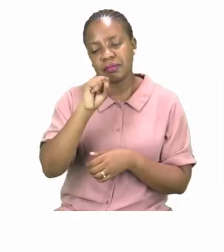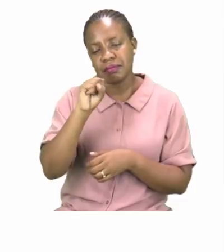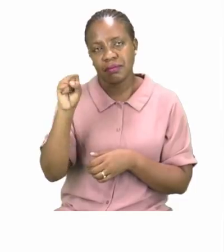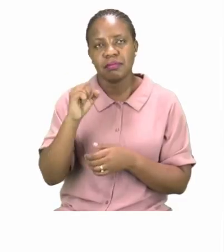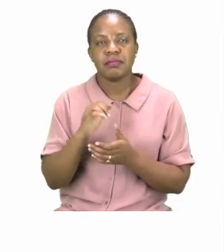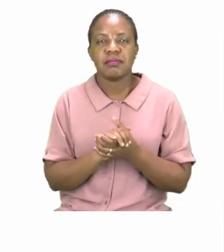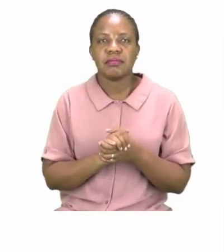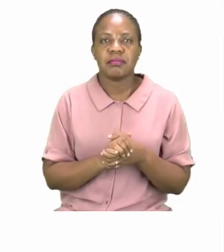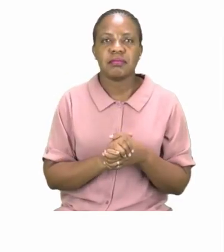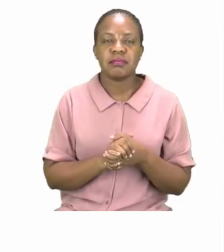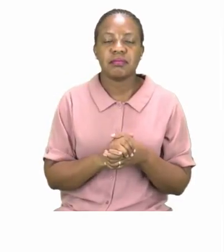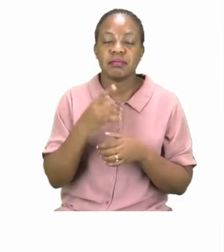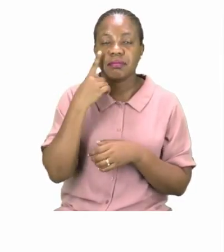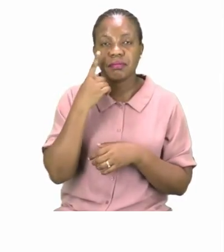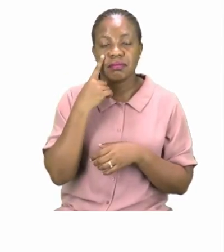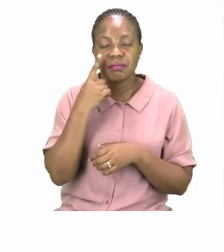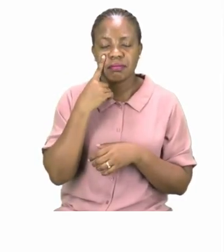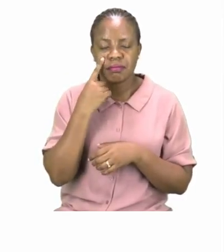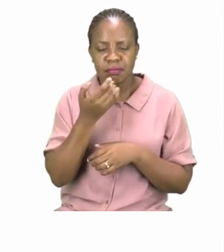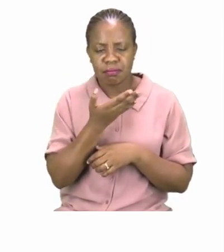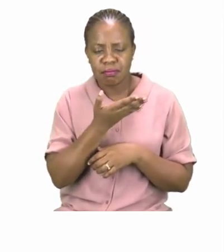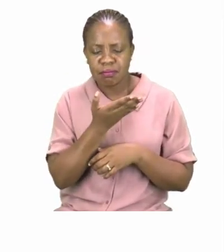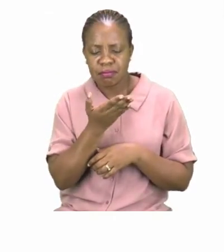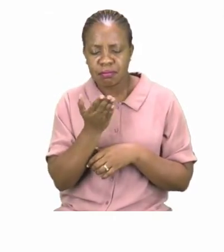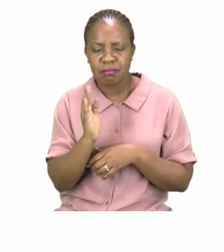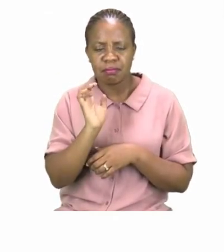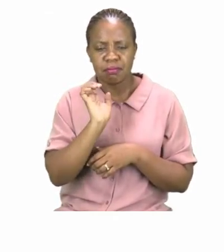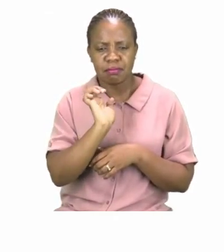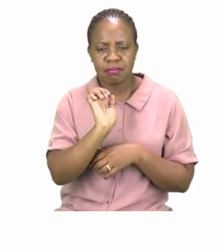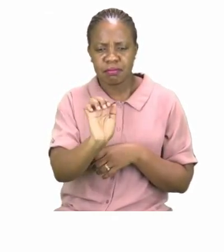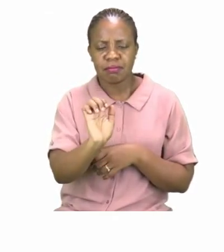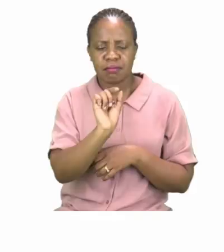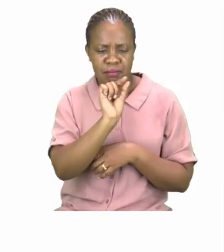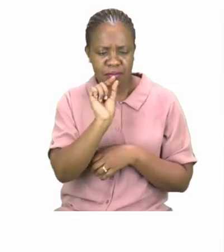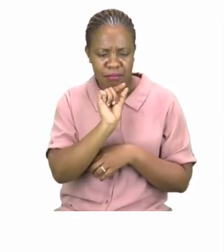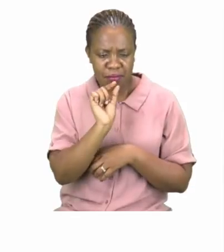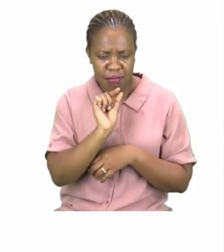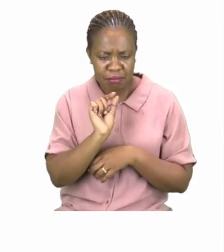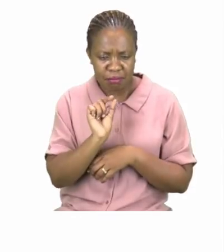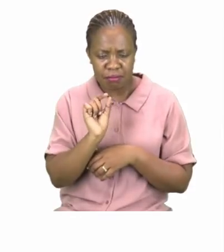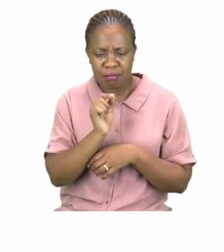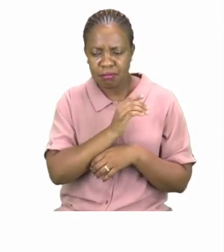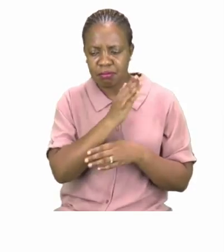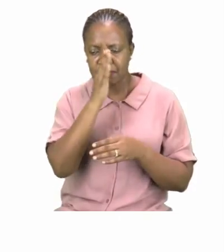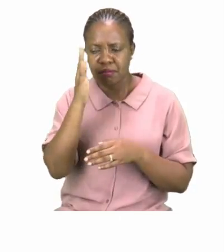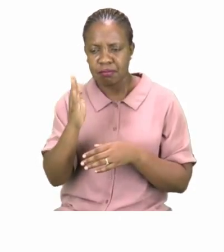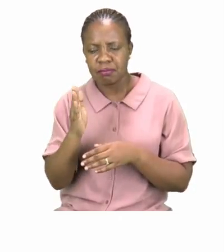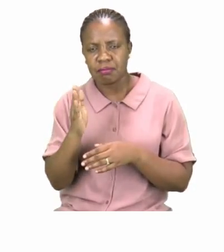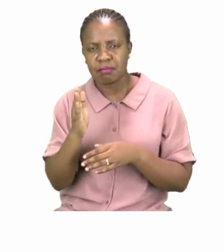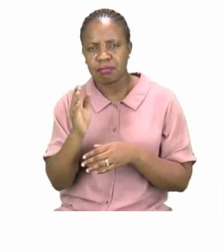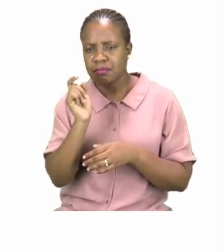Now, if you check all your words after you are done, every word must have an